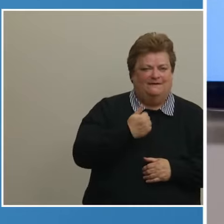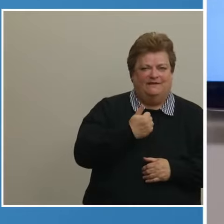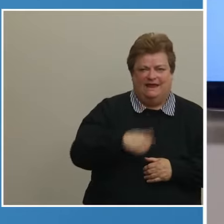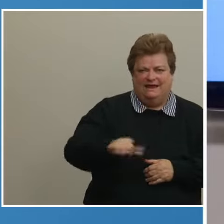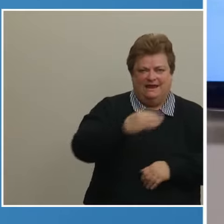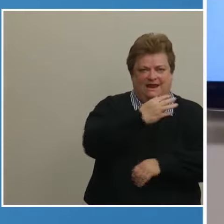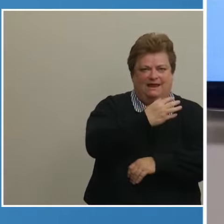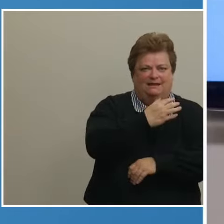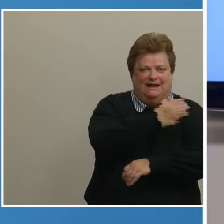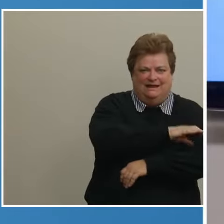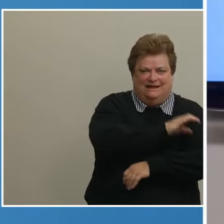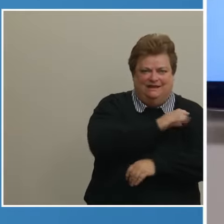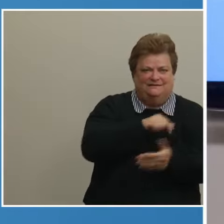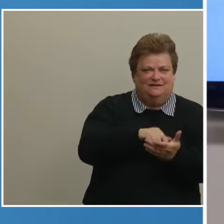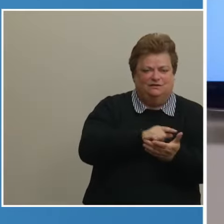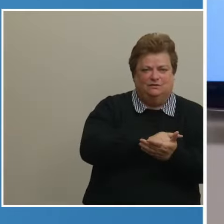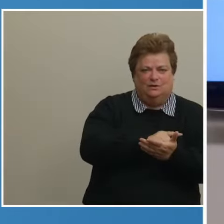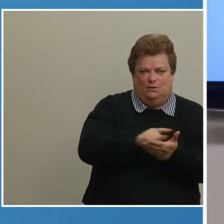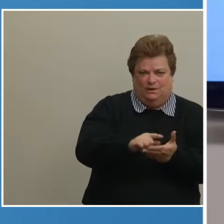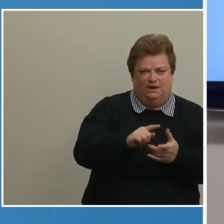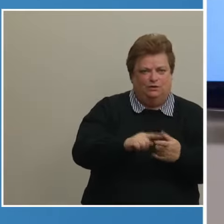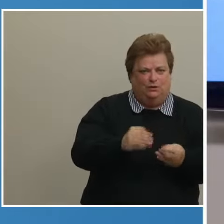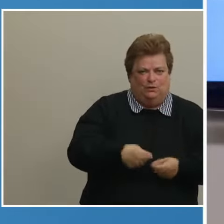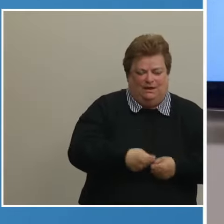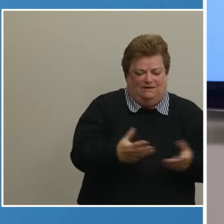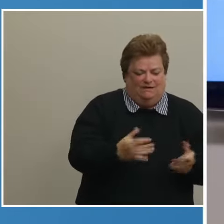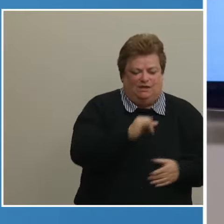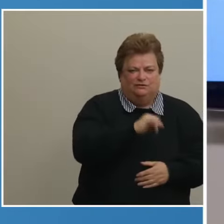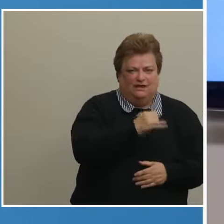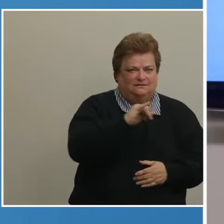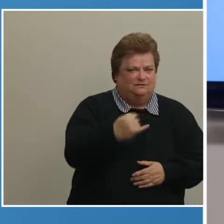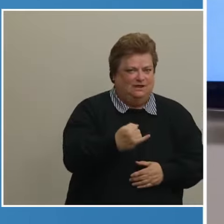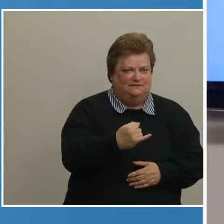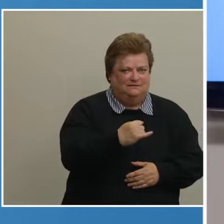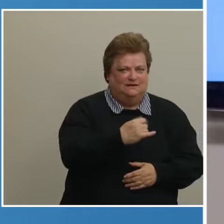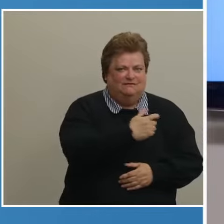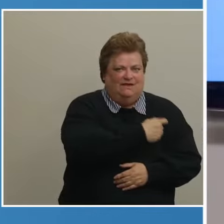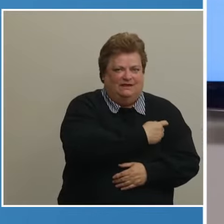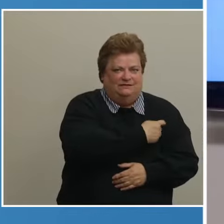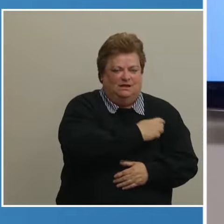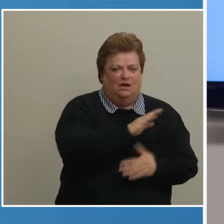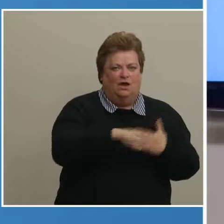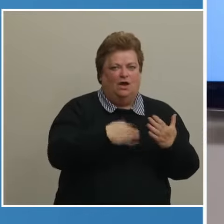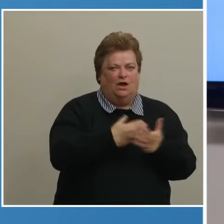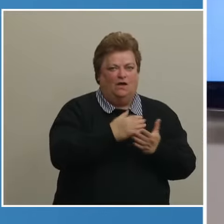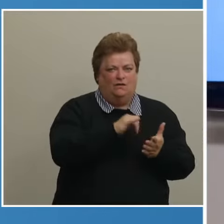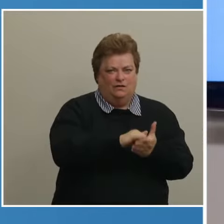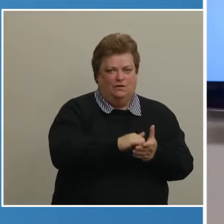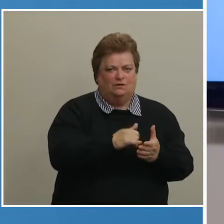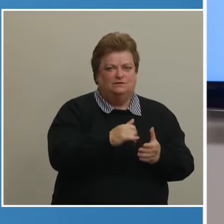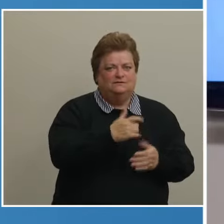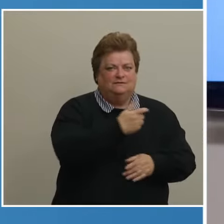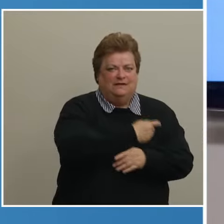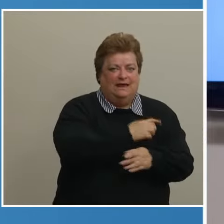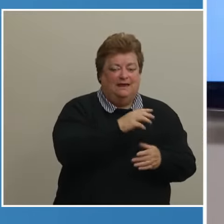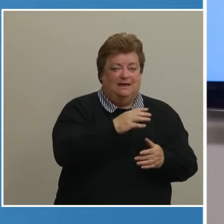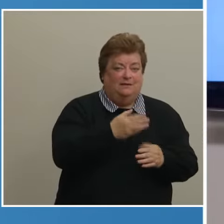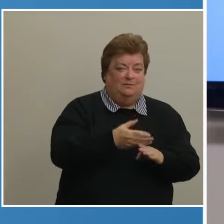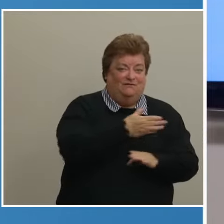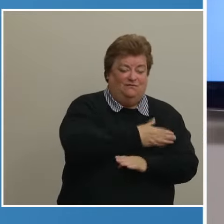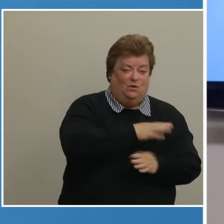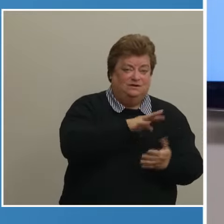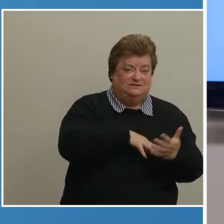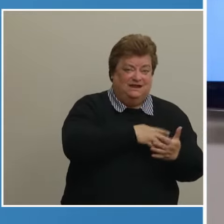clinics scheduled this week to administer the Johnson & Johnson vaccine. All vaccination efforts previously scheduled to